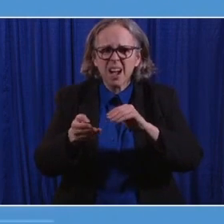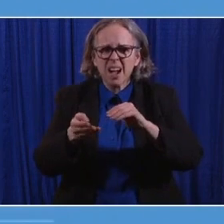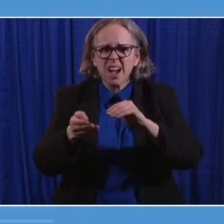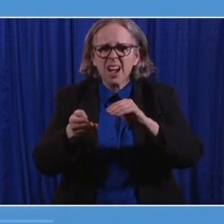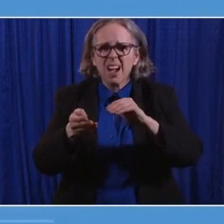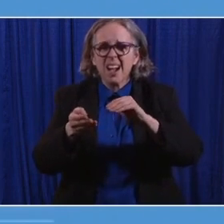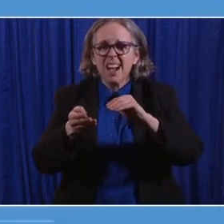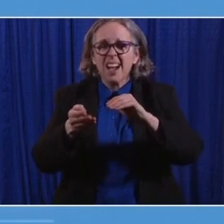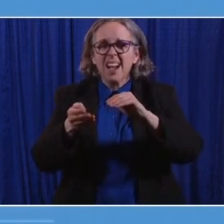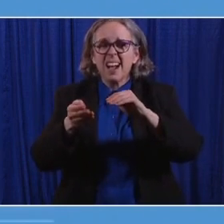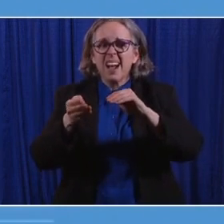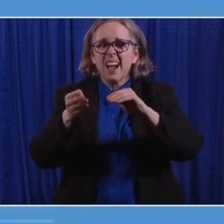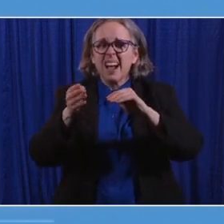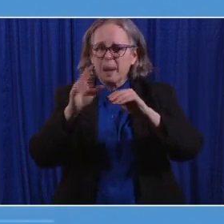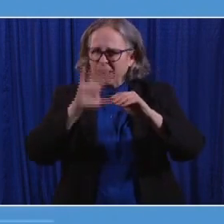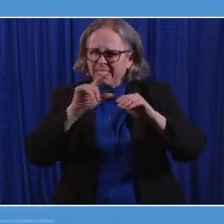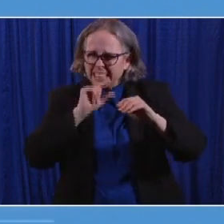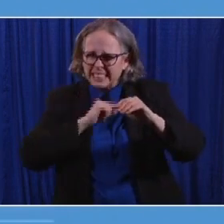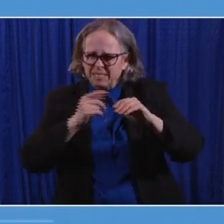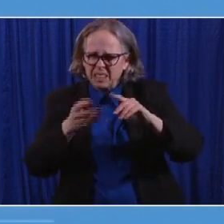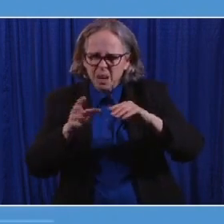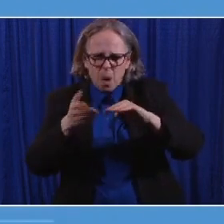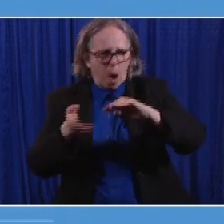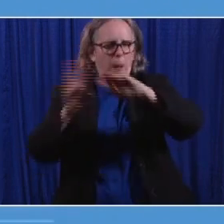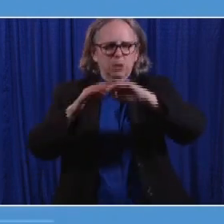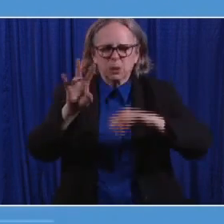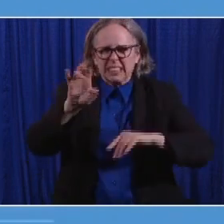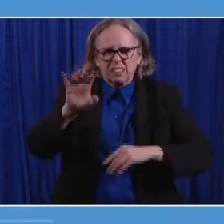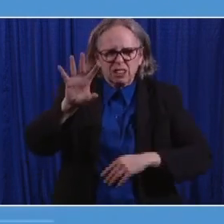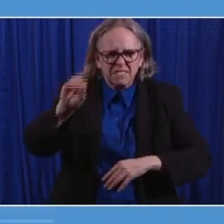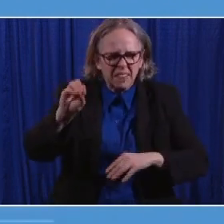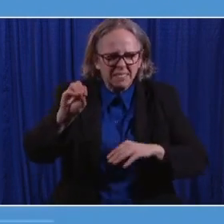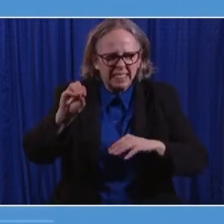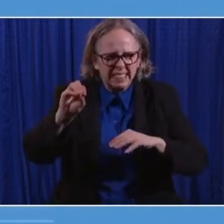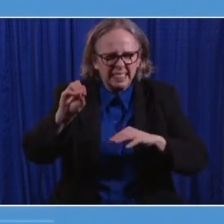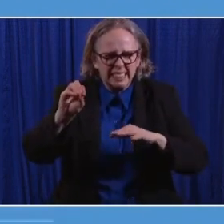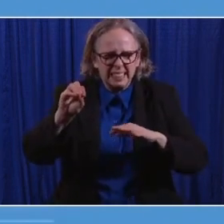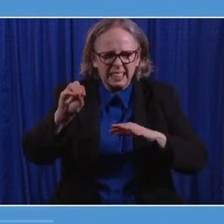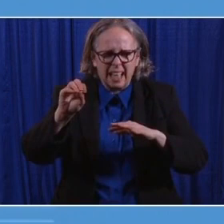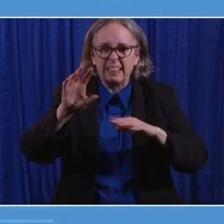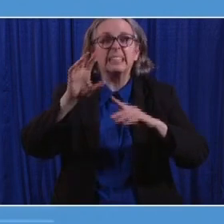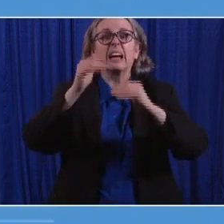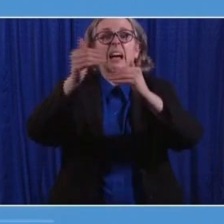around Thanksgiving, we were at 750. Then in December